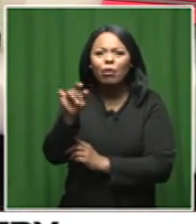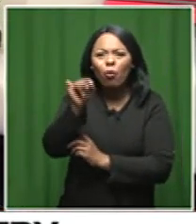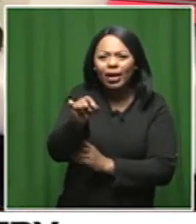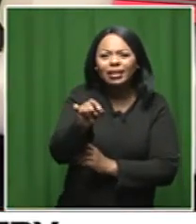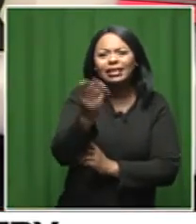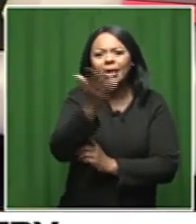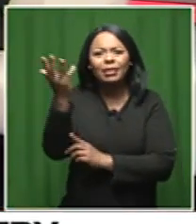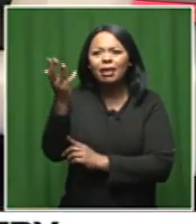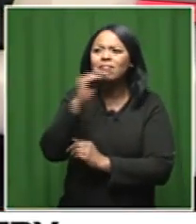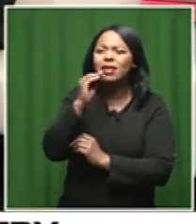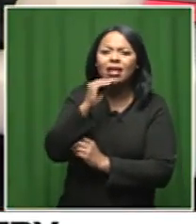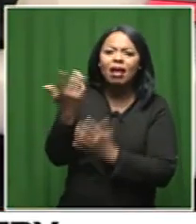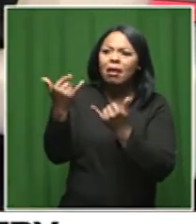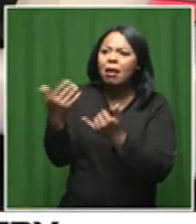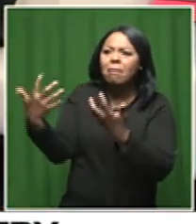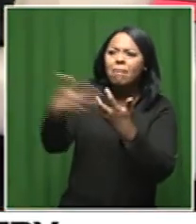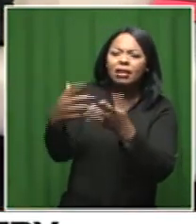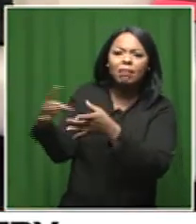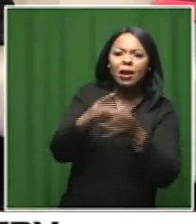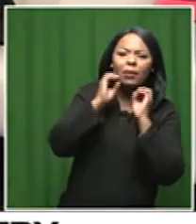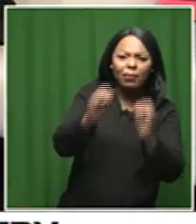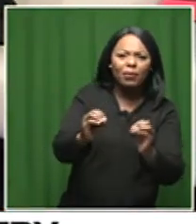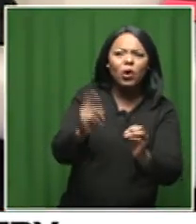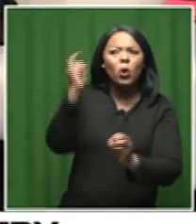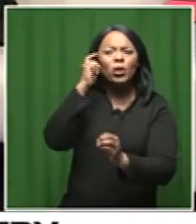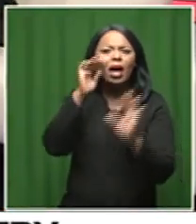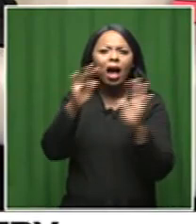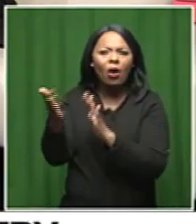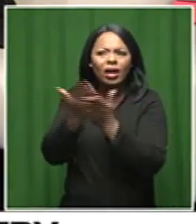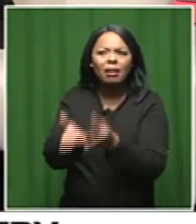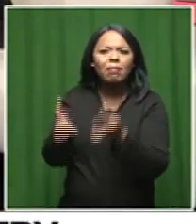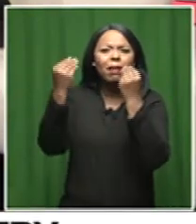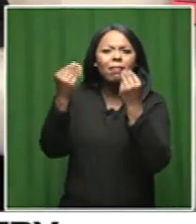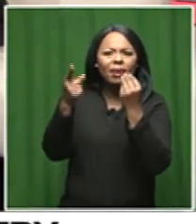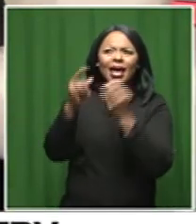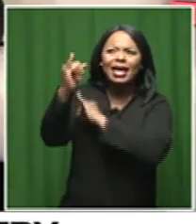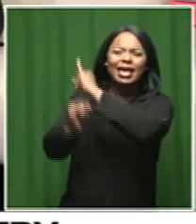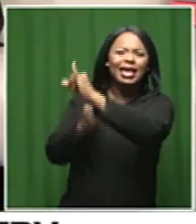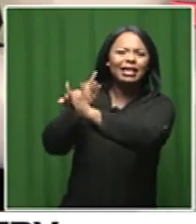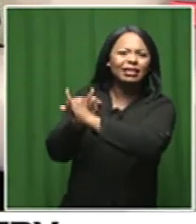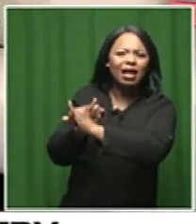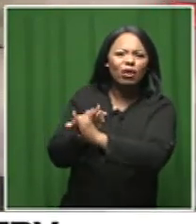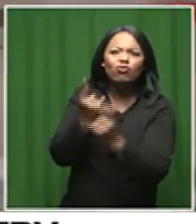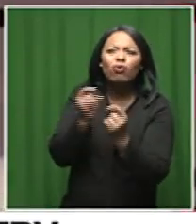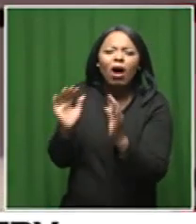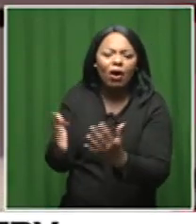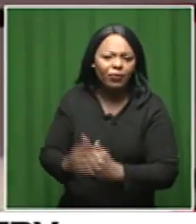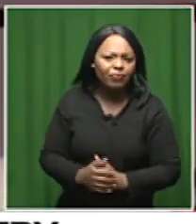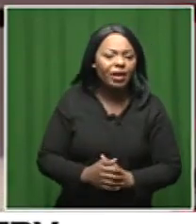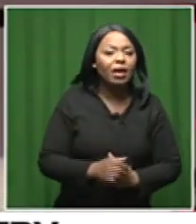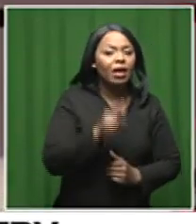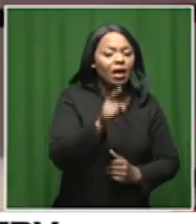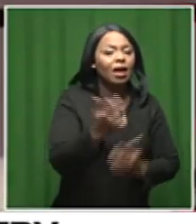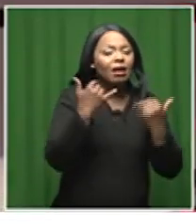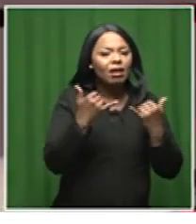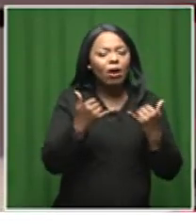have a match for you. What do you think contributes to you having to get an international donor? I think one of the things is that there's a huge misperception about what